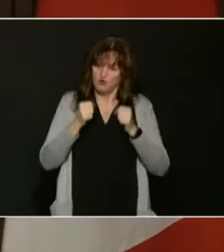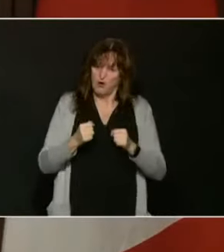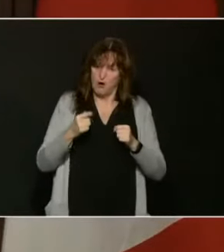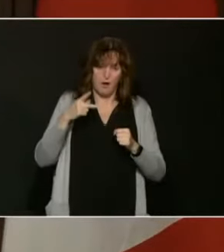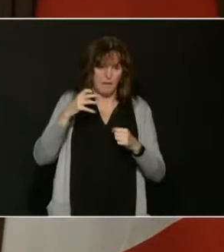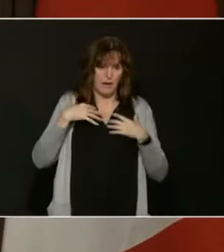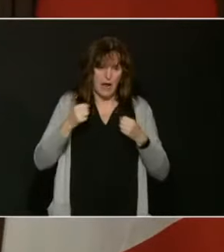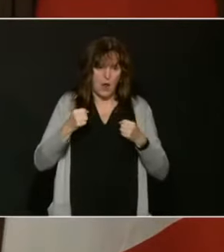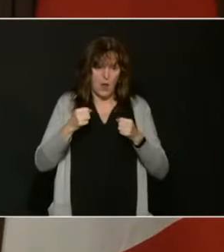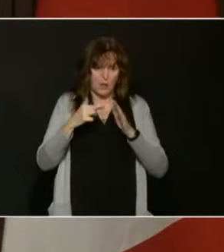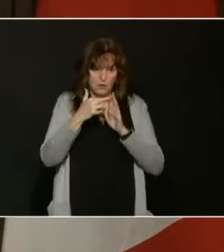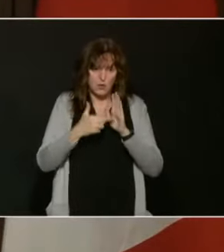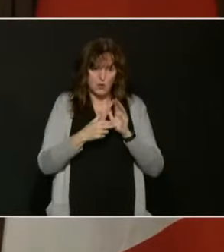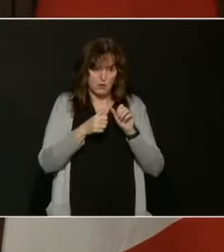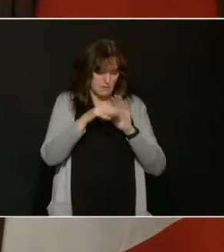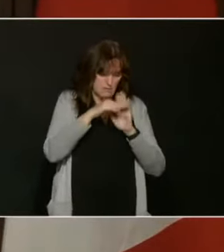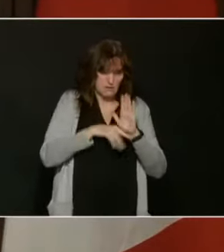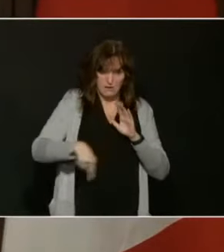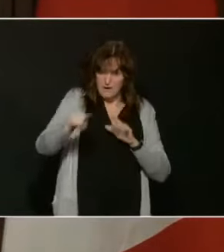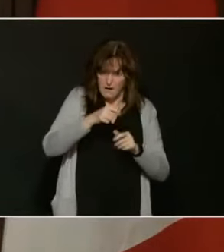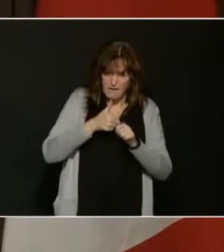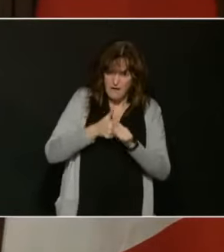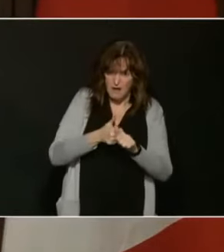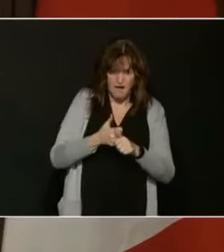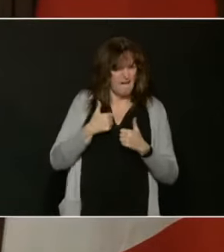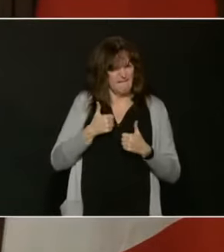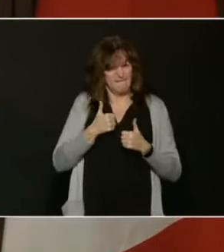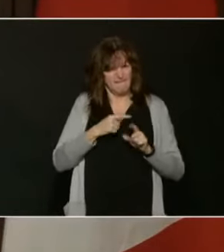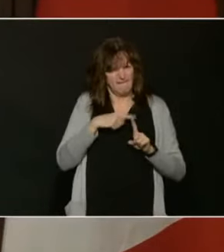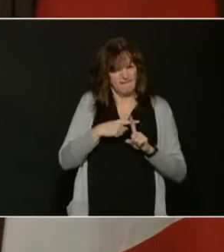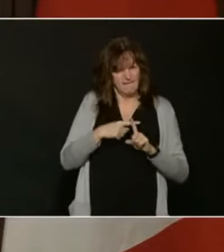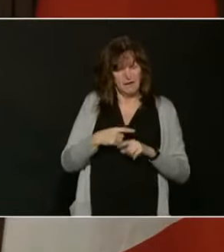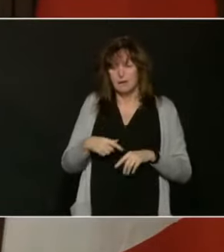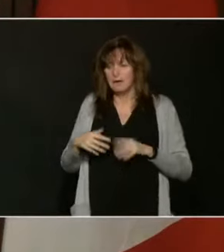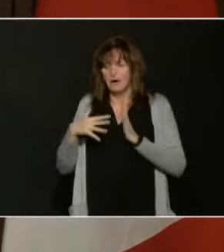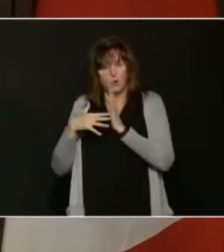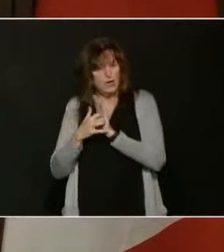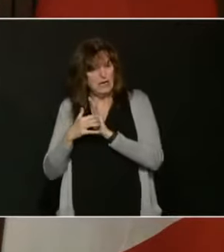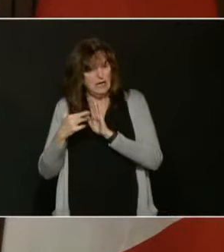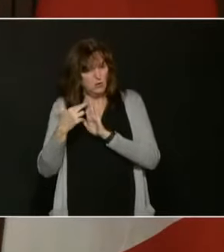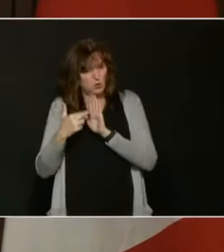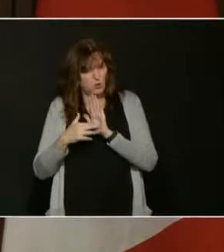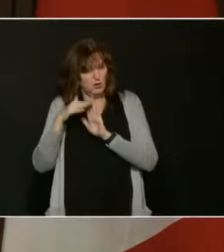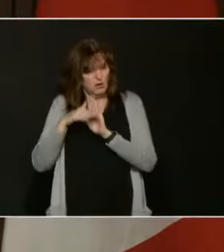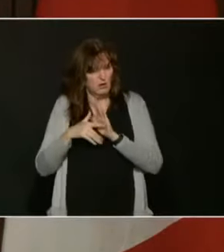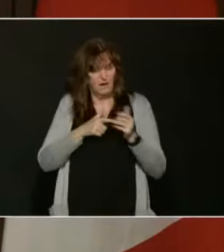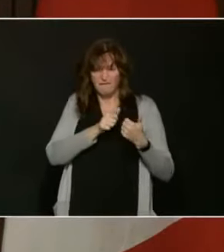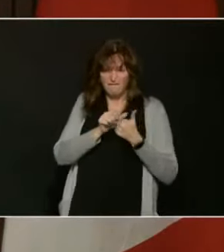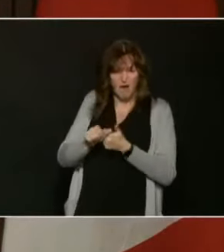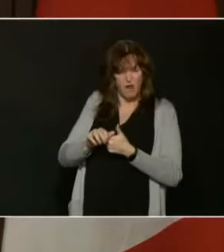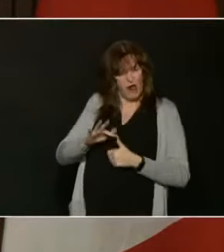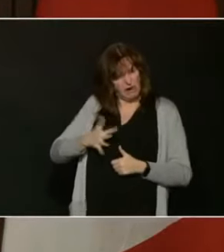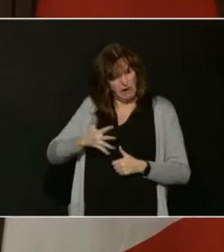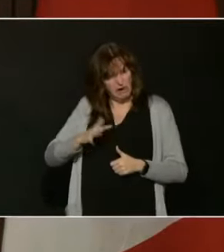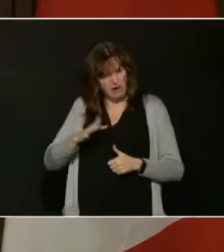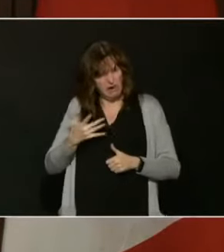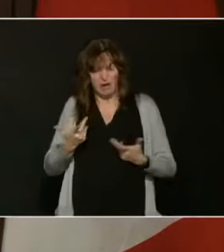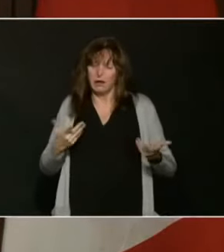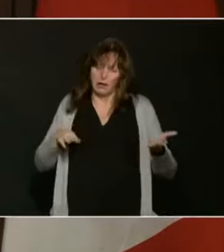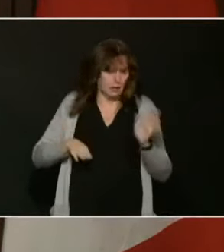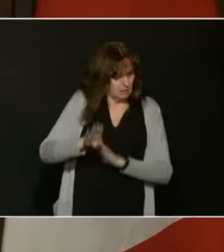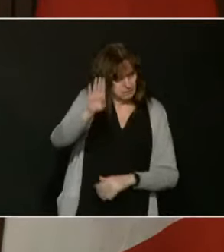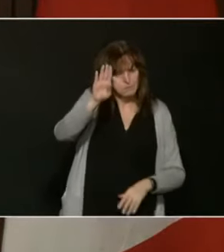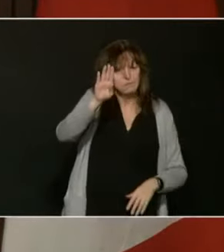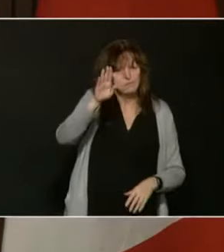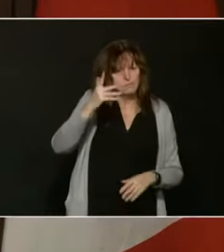you see weak public health measures in place or less strict public health measures in place, you'd expect to see situations trend